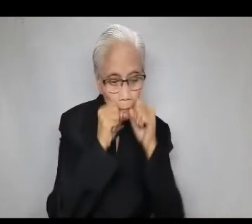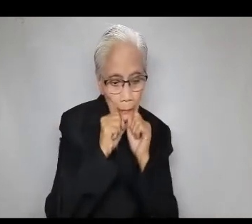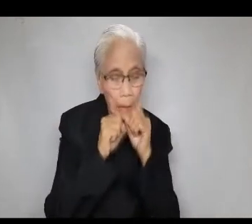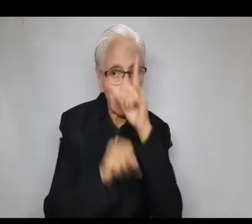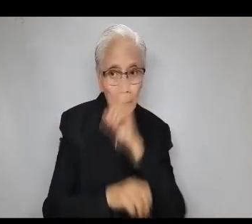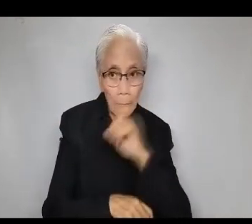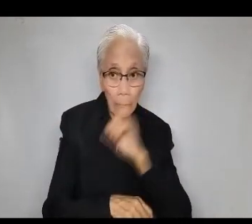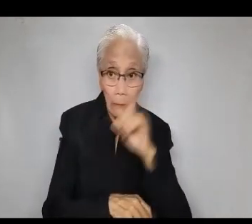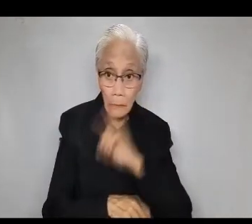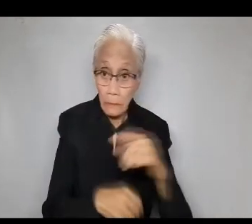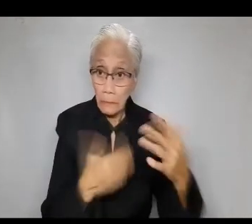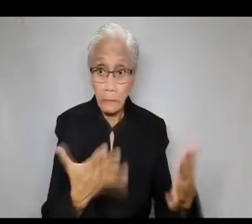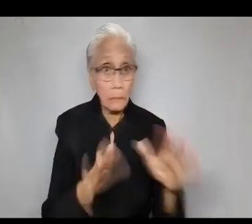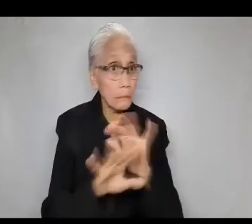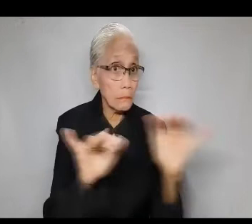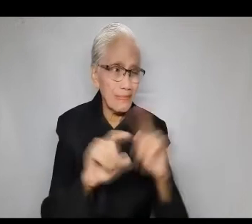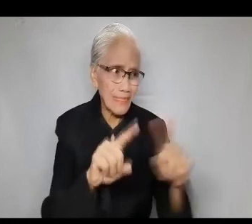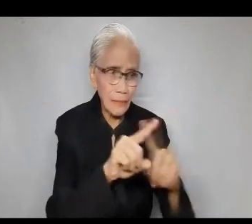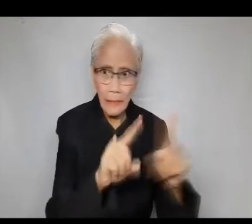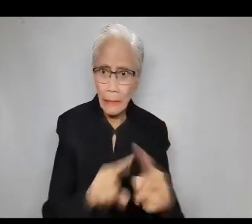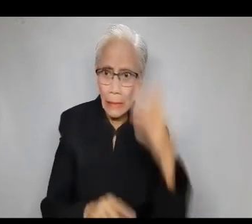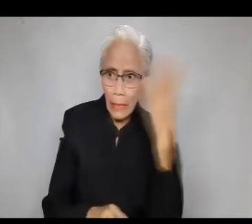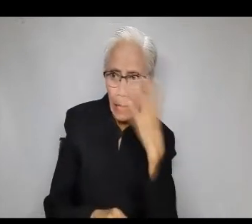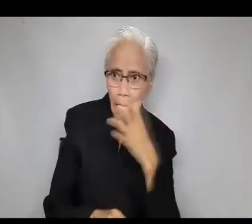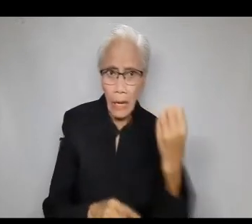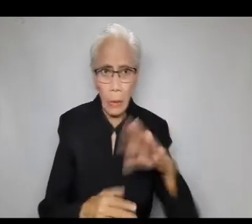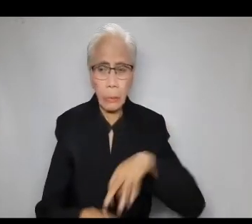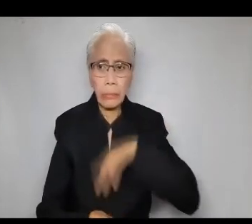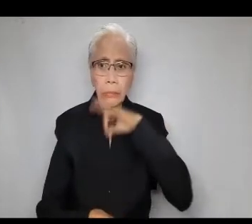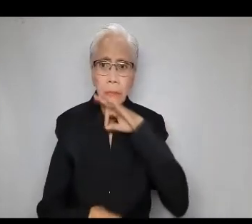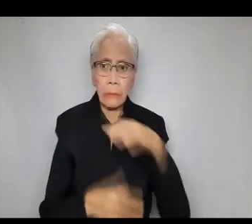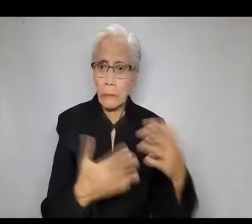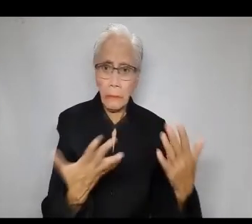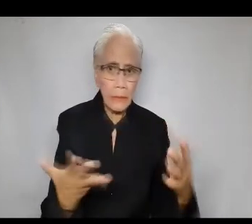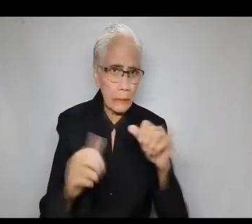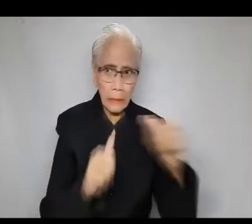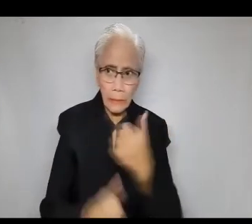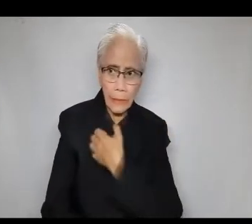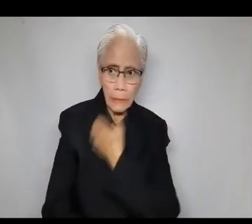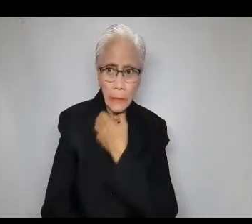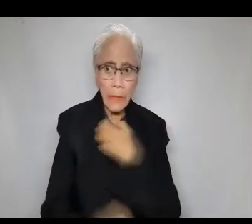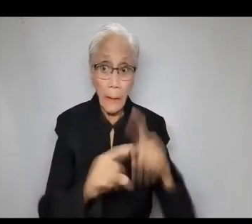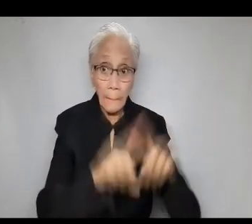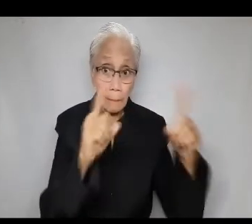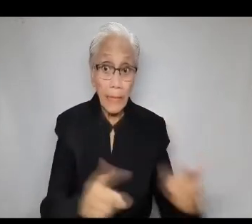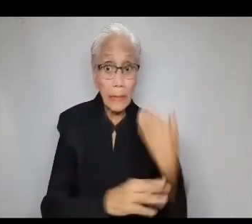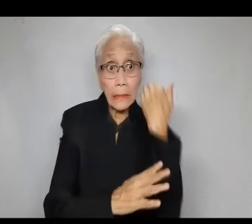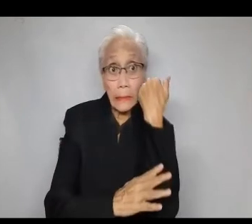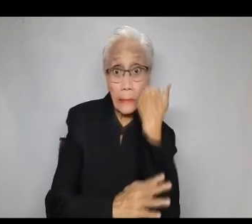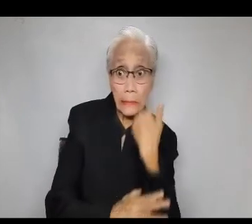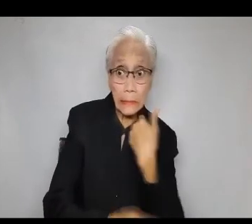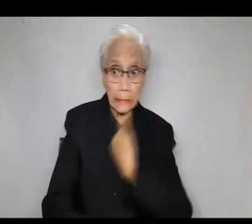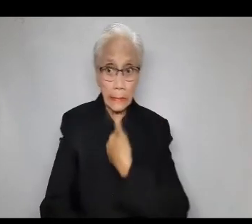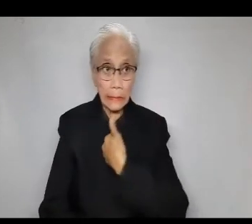or melancholy. Unlike anger or frustration, this is not an active emotional state. Instead, it's a lack